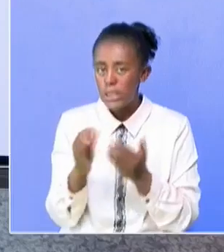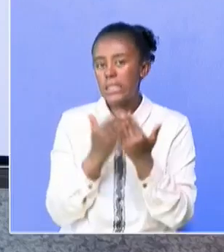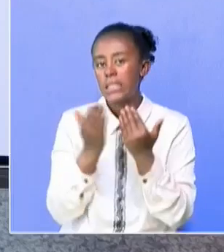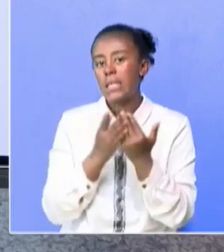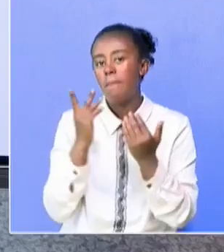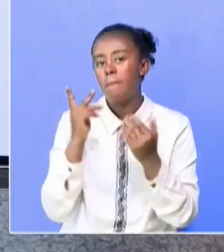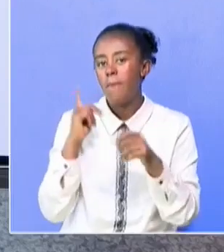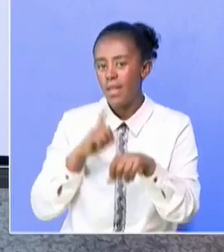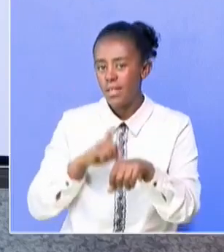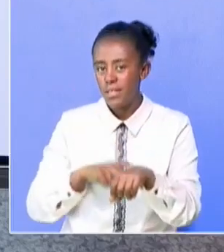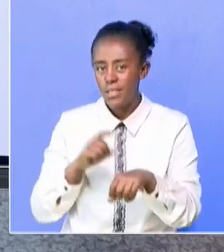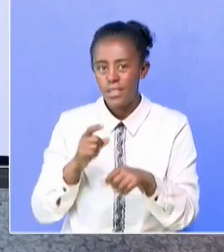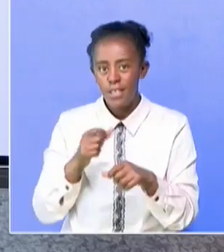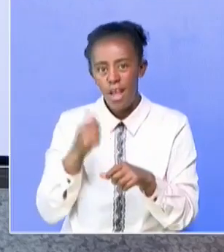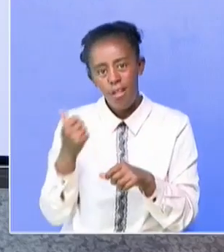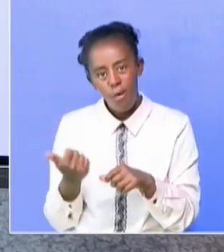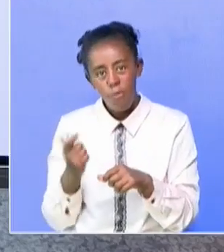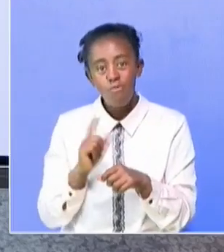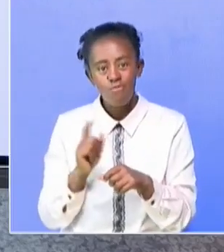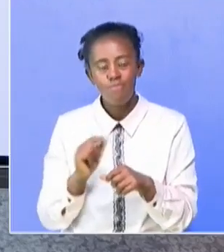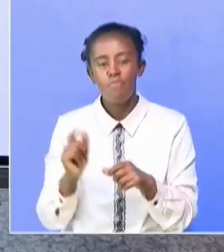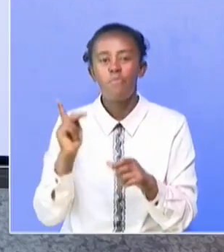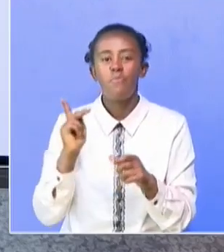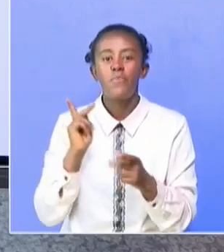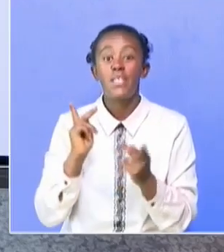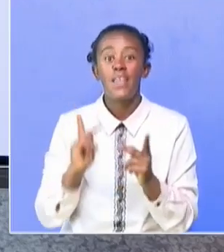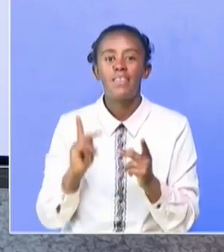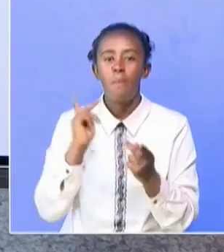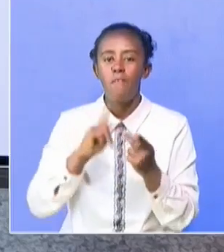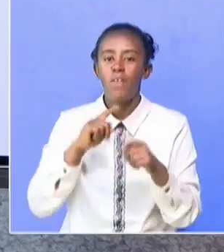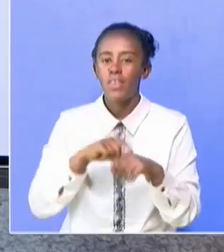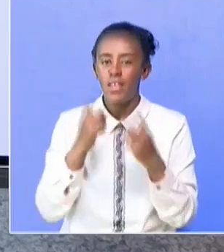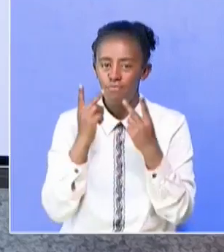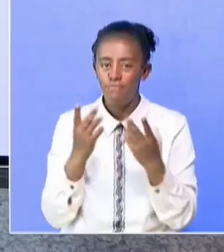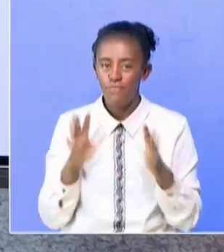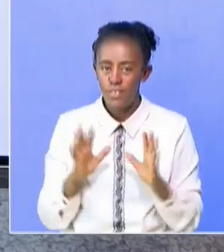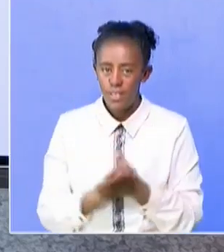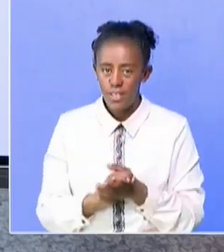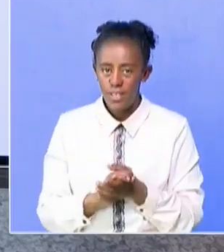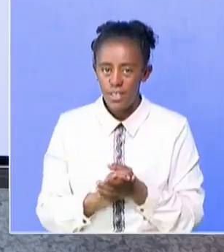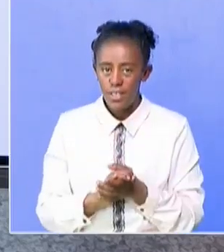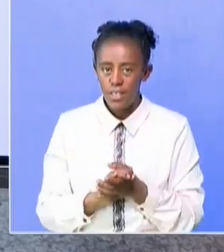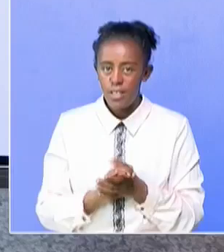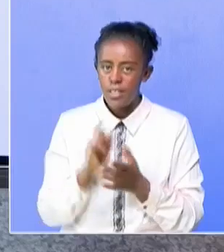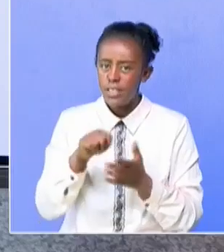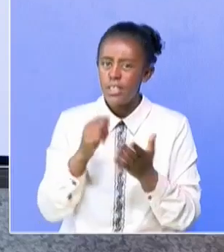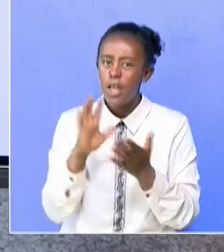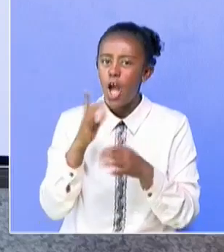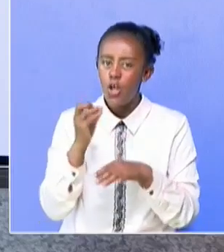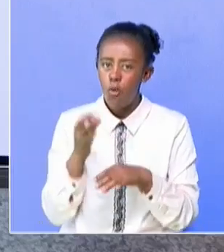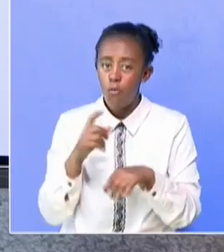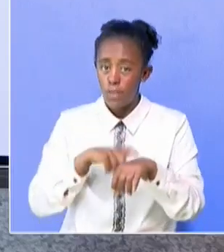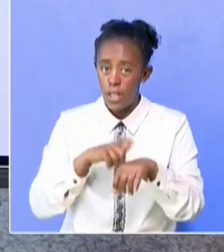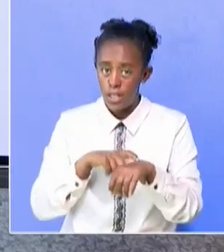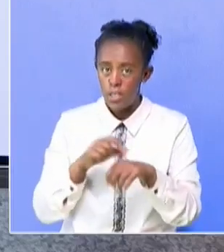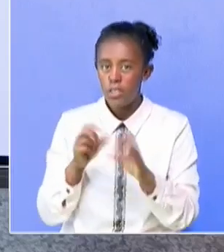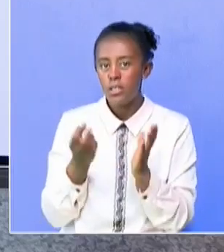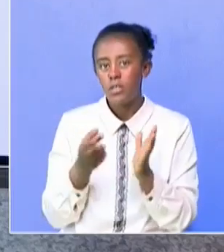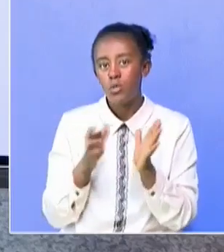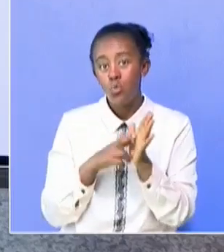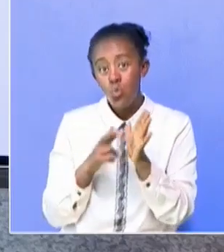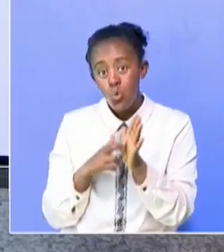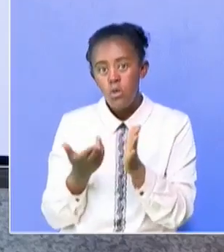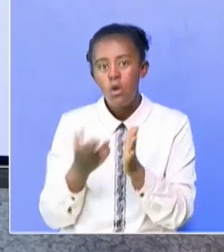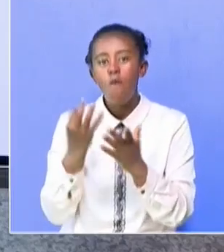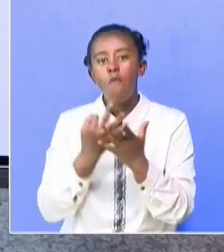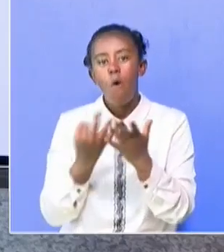tense. The other one is present perfect tense. So present perfect tense have this kind of rule. The form